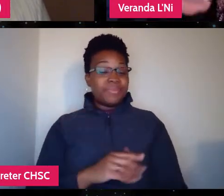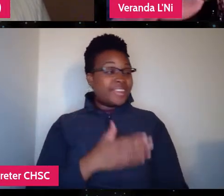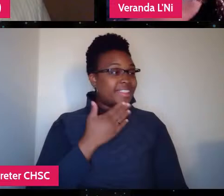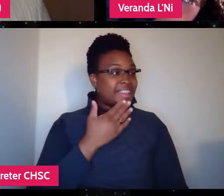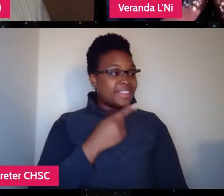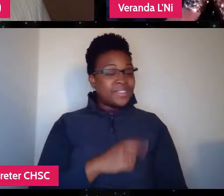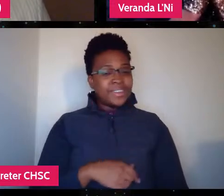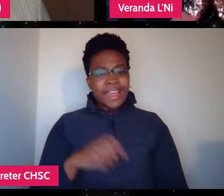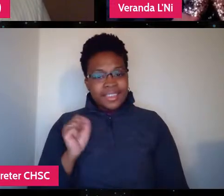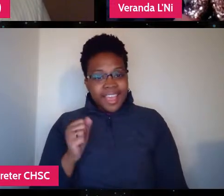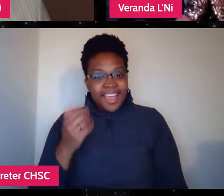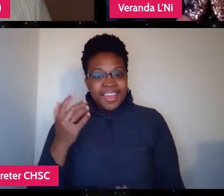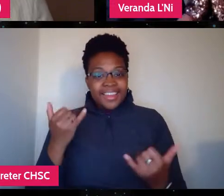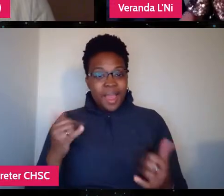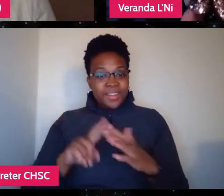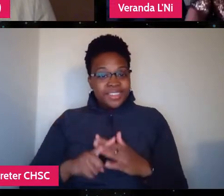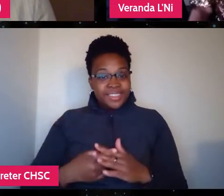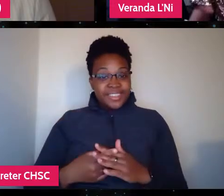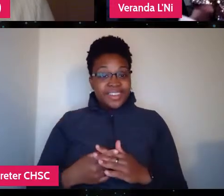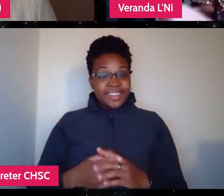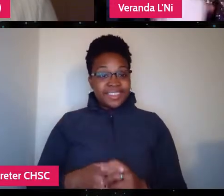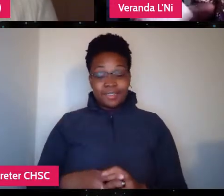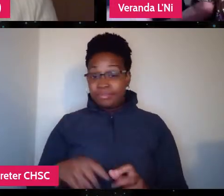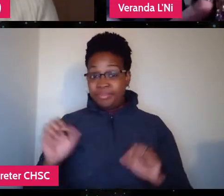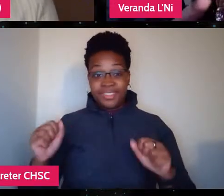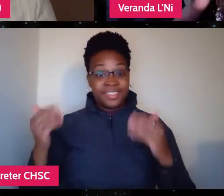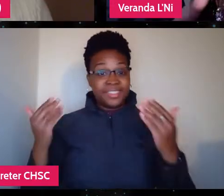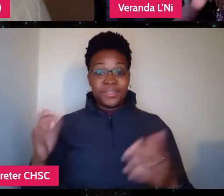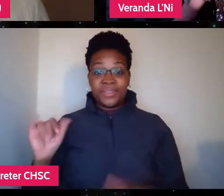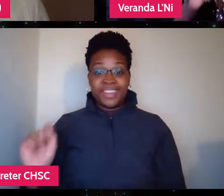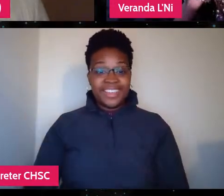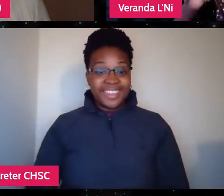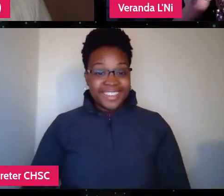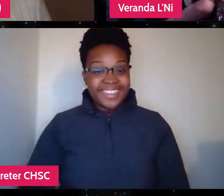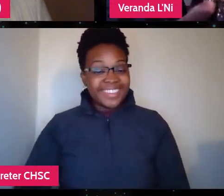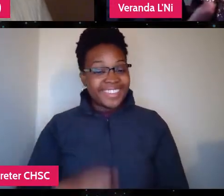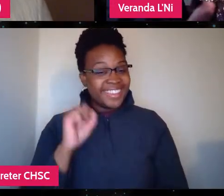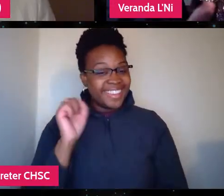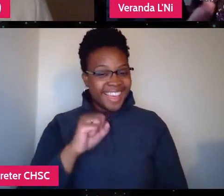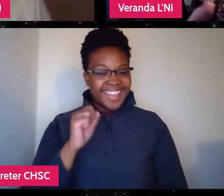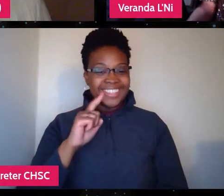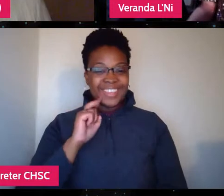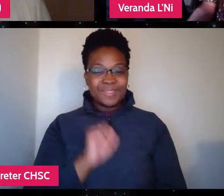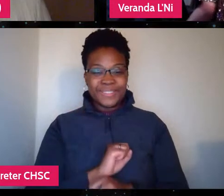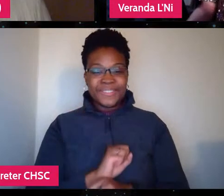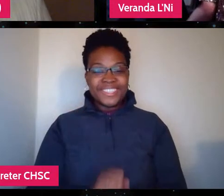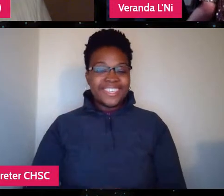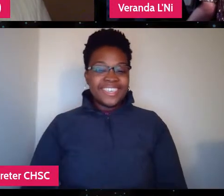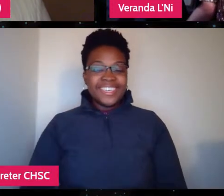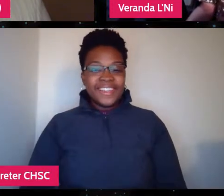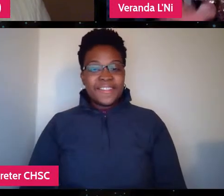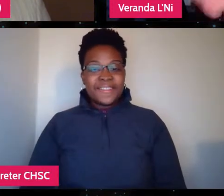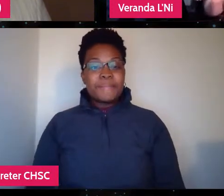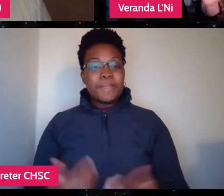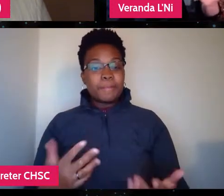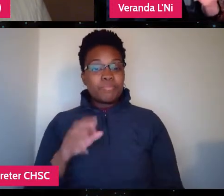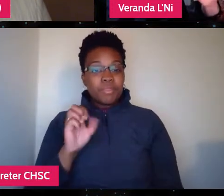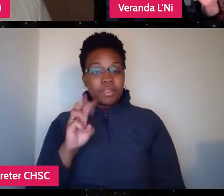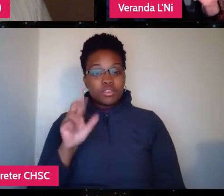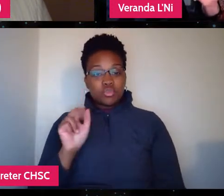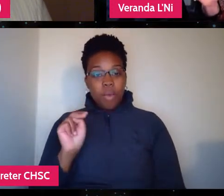Yeah, so why don't we get started? Yeah, let's do it. Absolutely. Wow. So, Swan